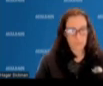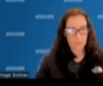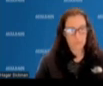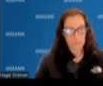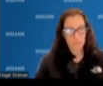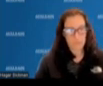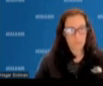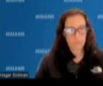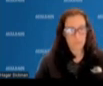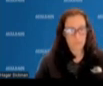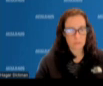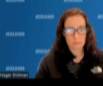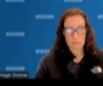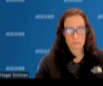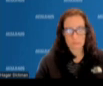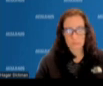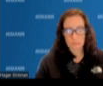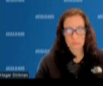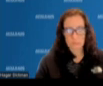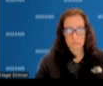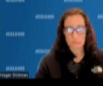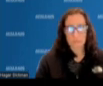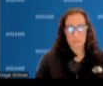California. Next slide.